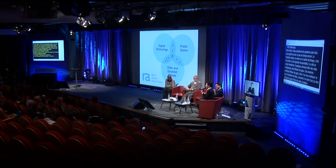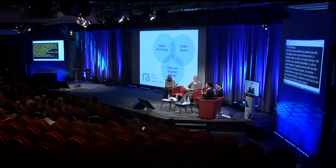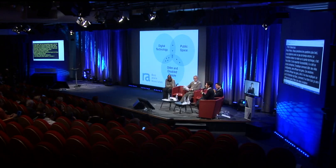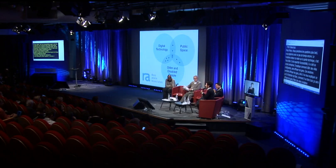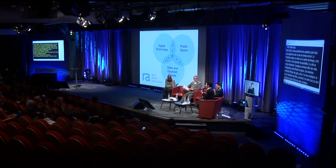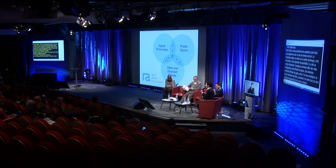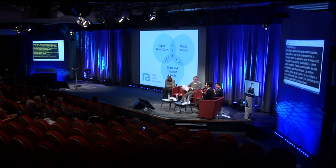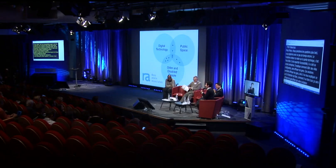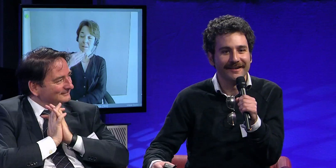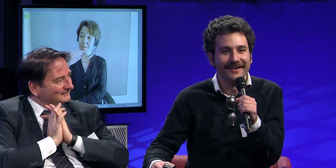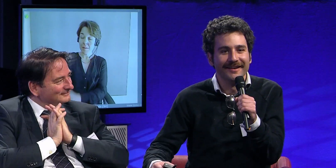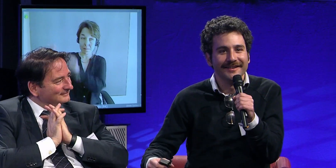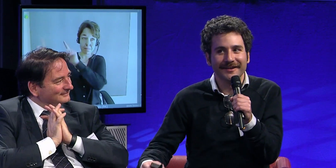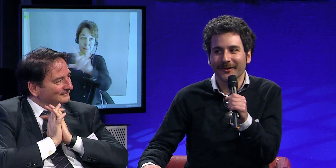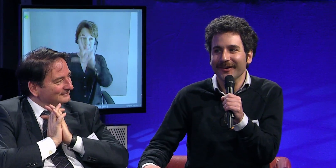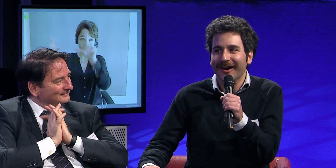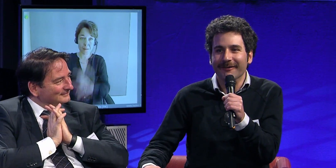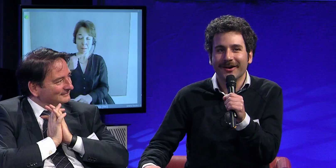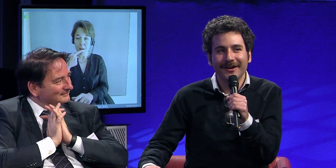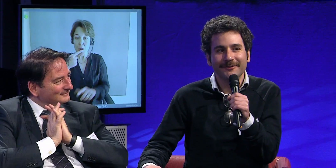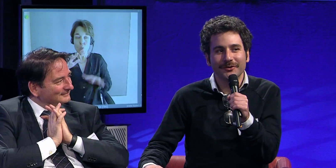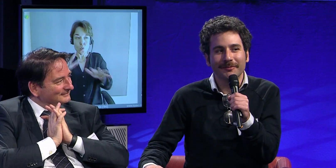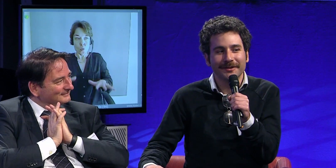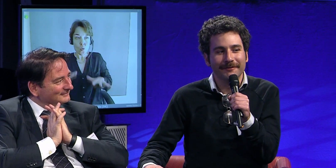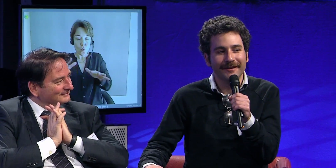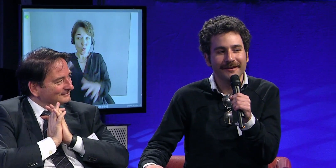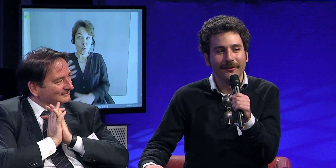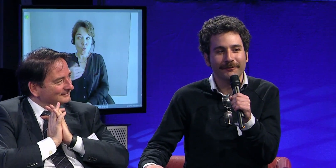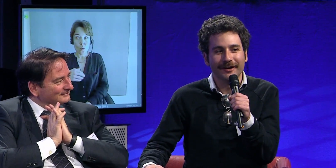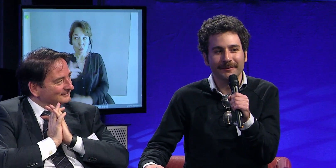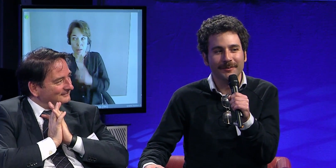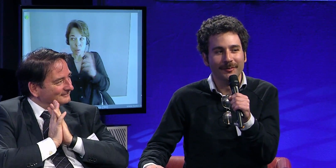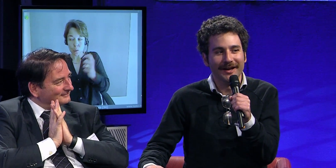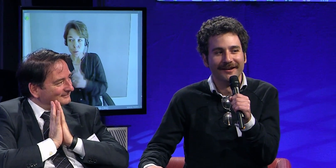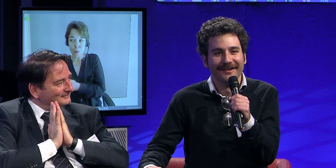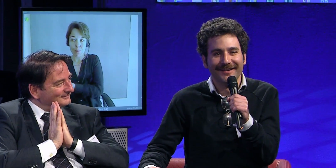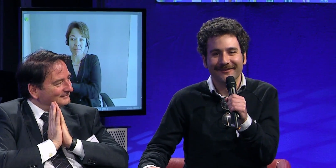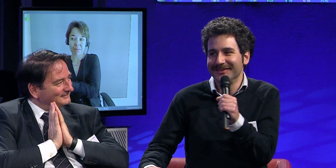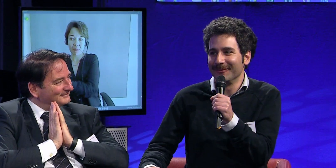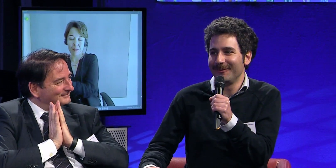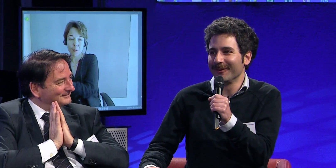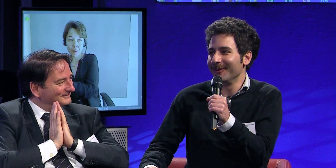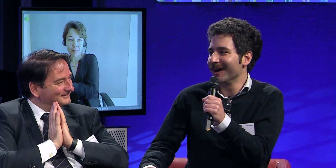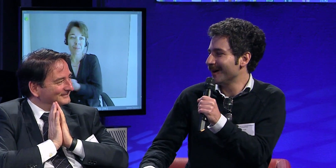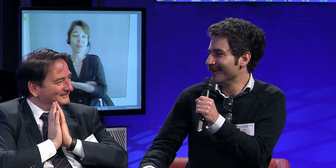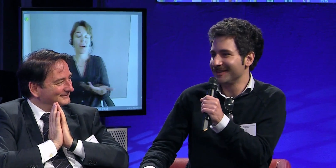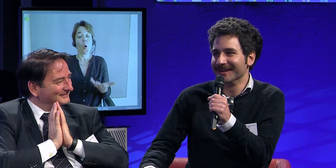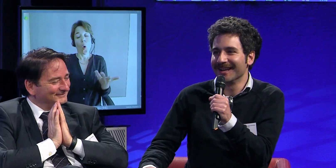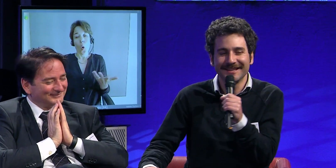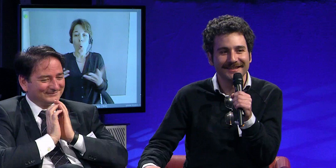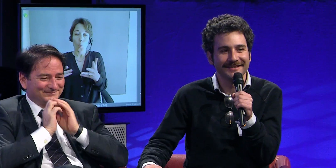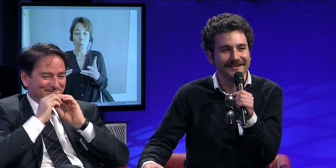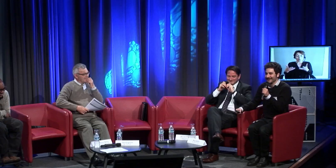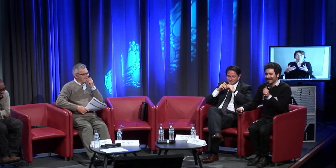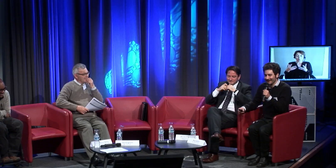of the translation. And so I've kind of dropped some of the not frightening people bit, which I'm hoping we might come on to in